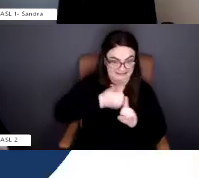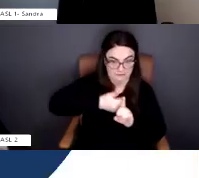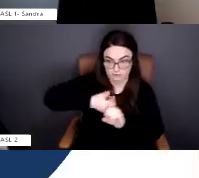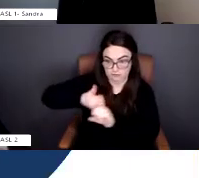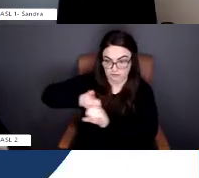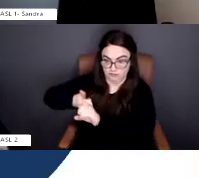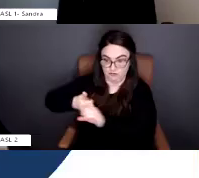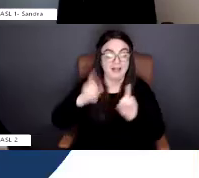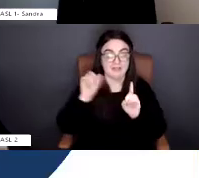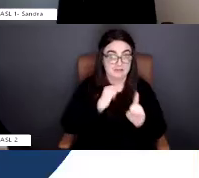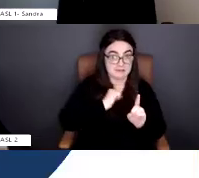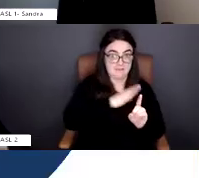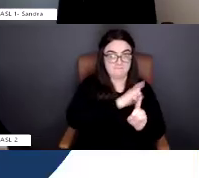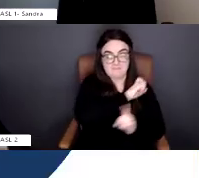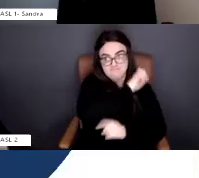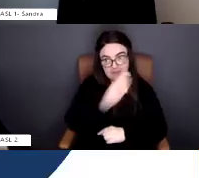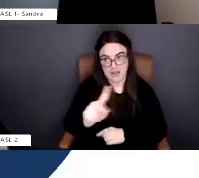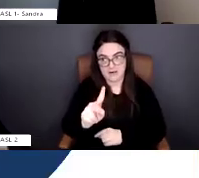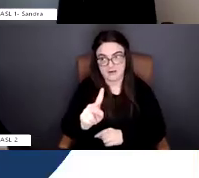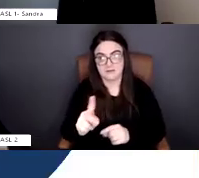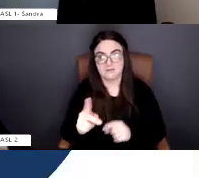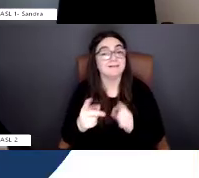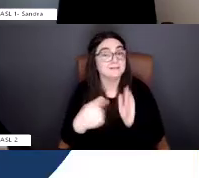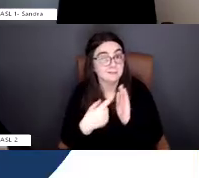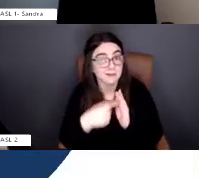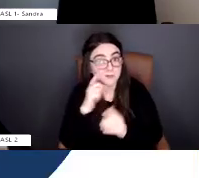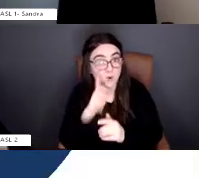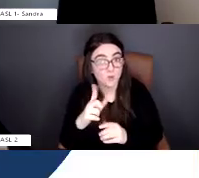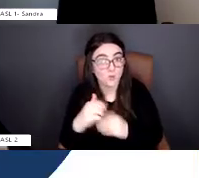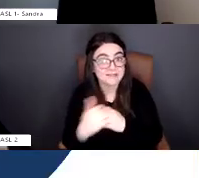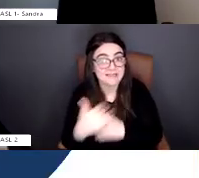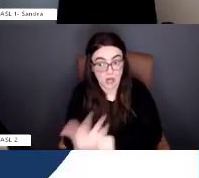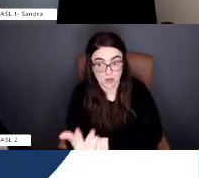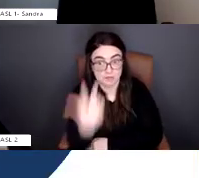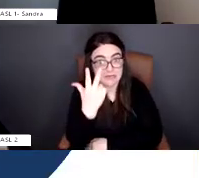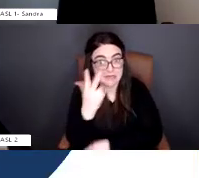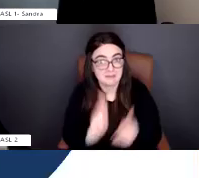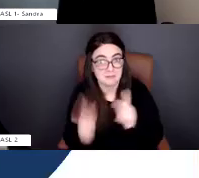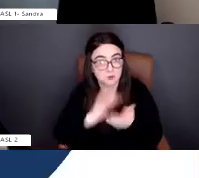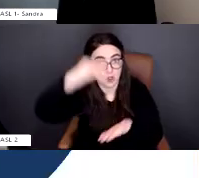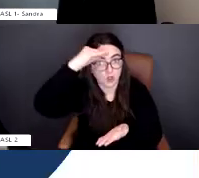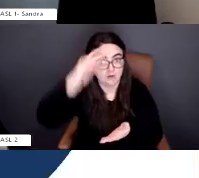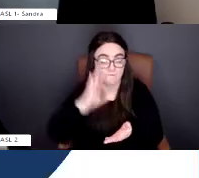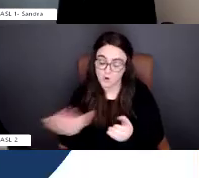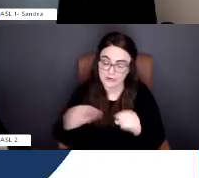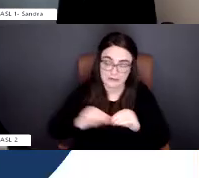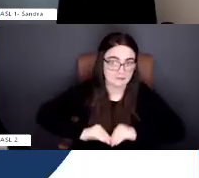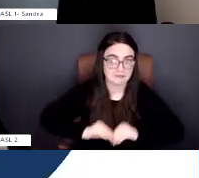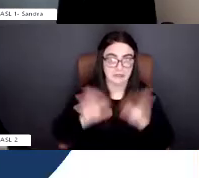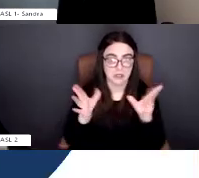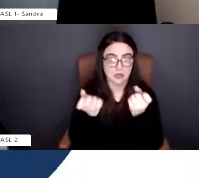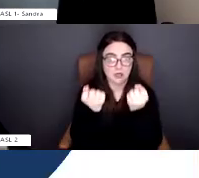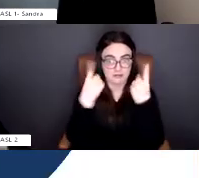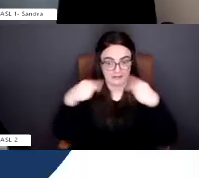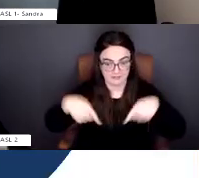and in some cases, they sent 3 people to every session so that they were really in a position to be